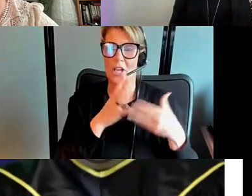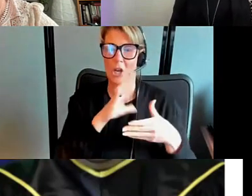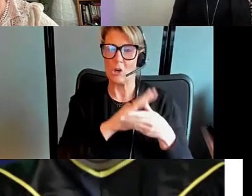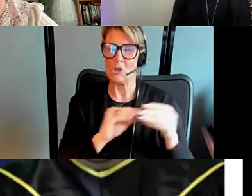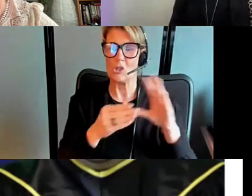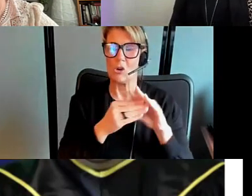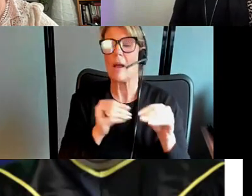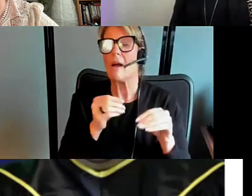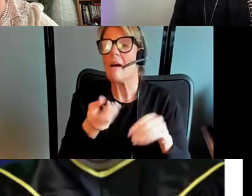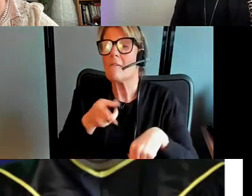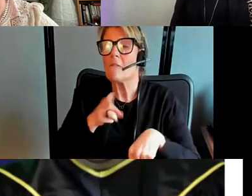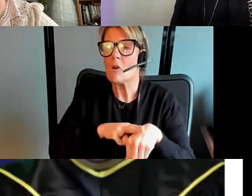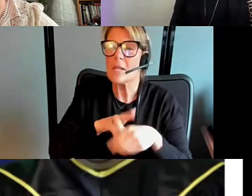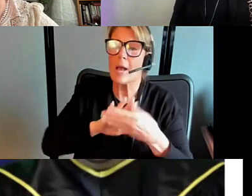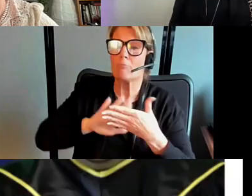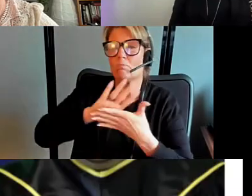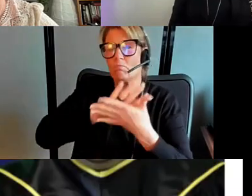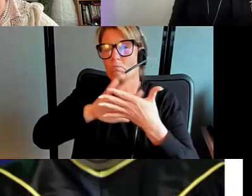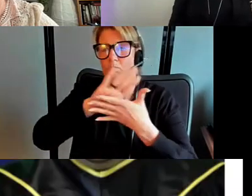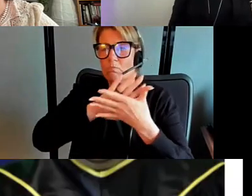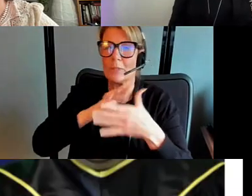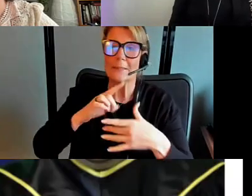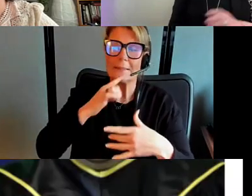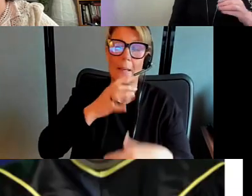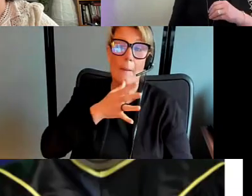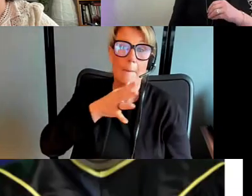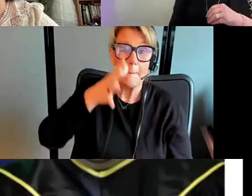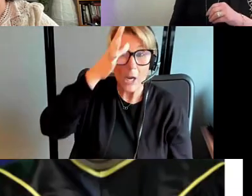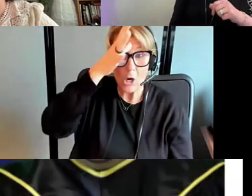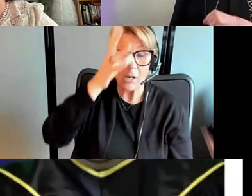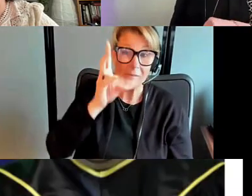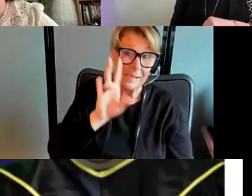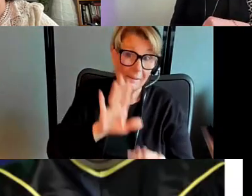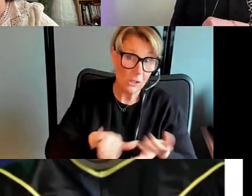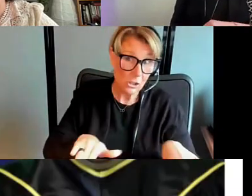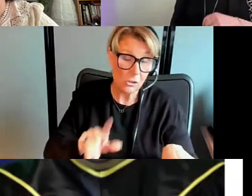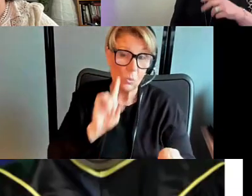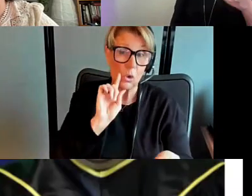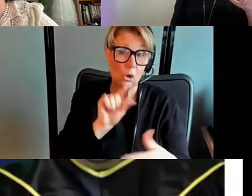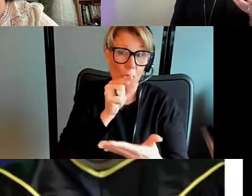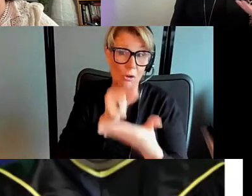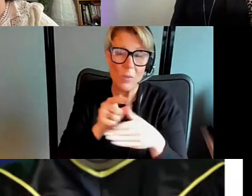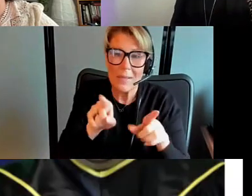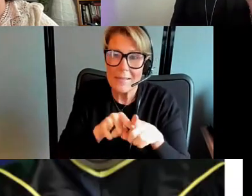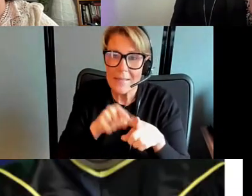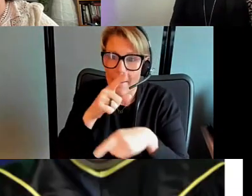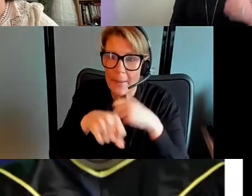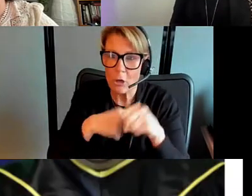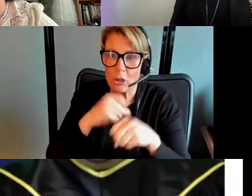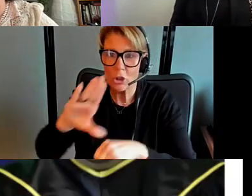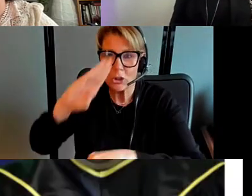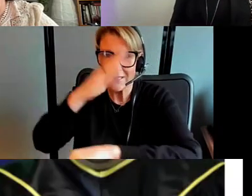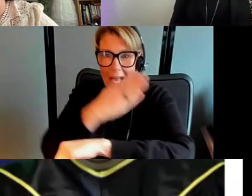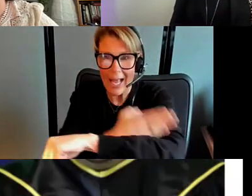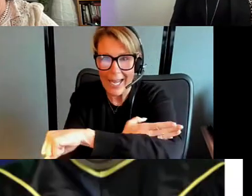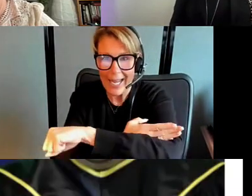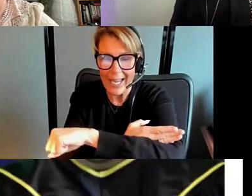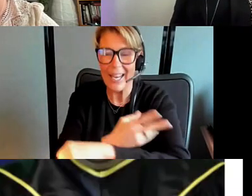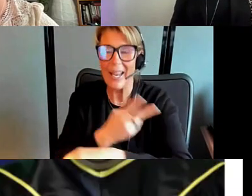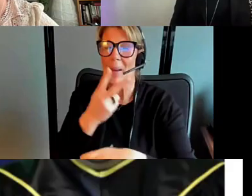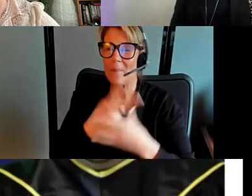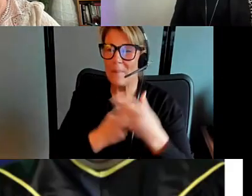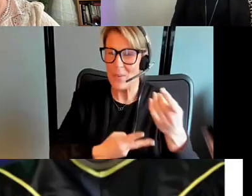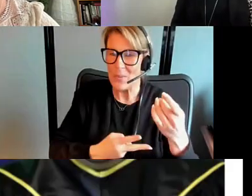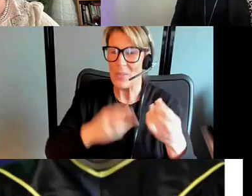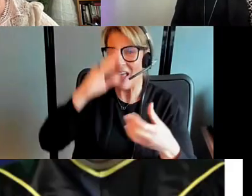of 7. She's actually graduating with one of her, the same year as one of her sons, and they're both graduating. So I think that's